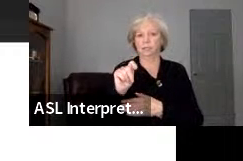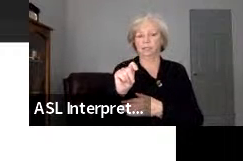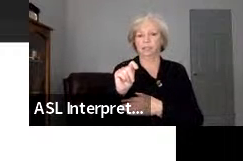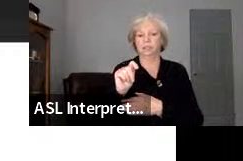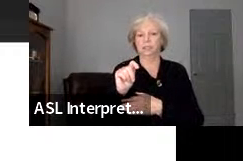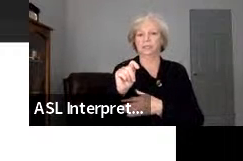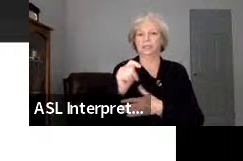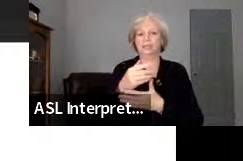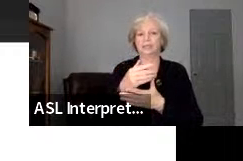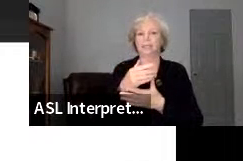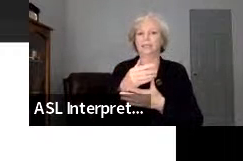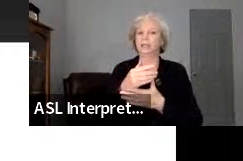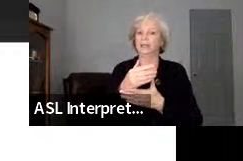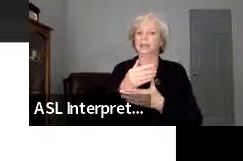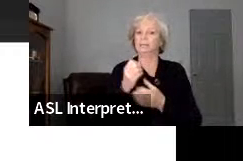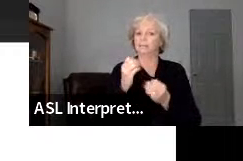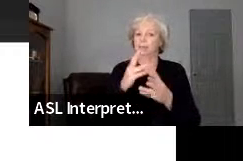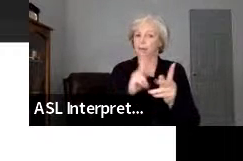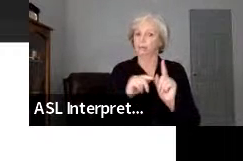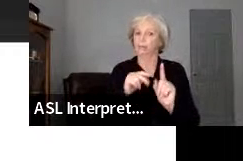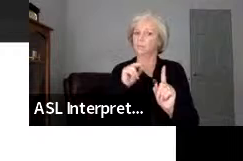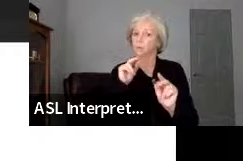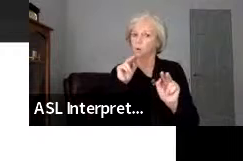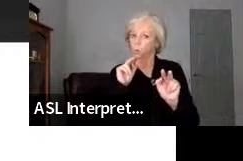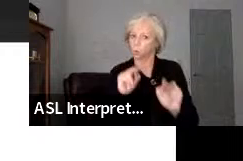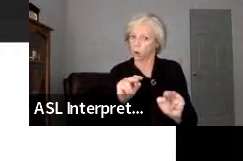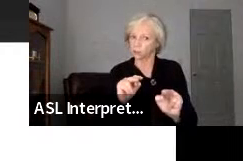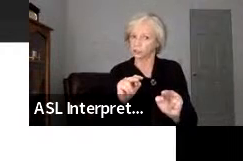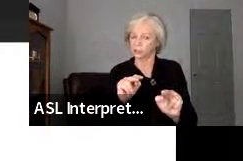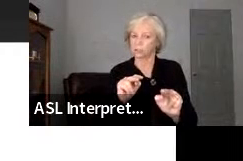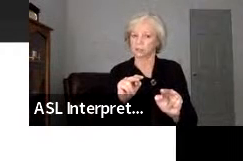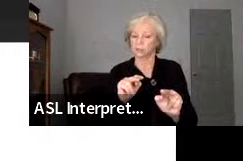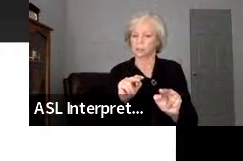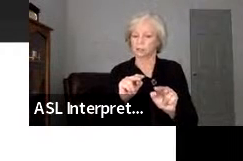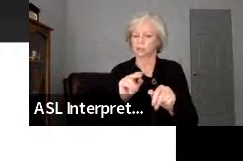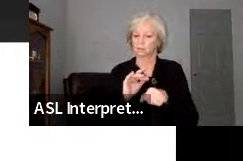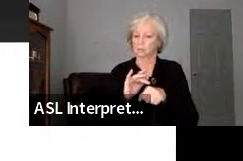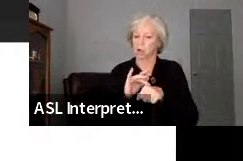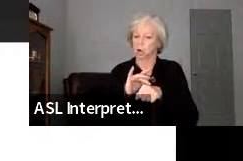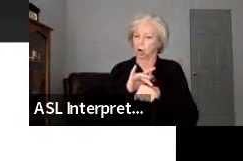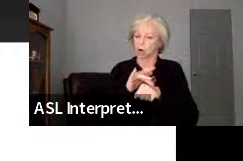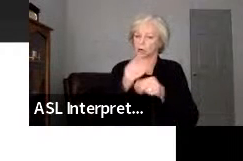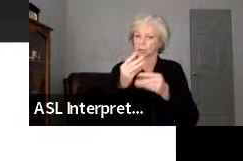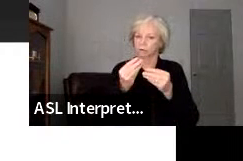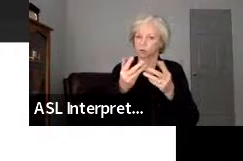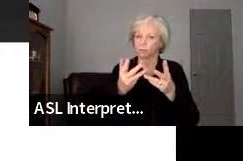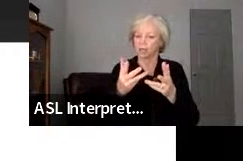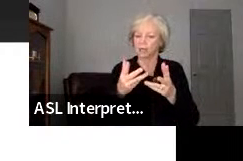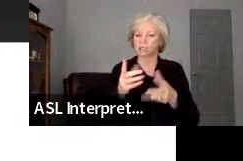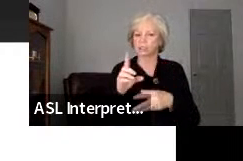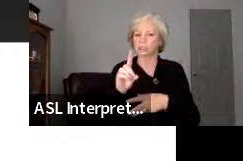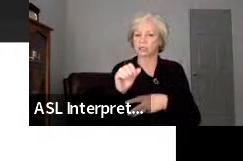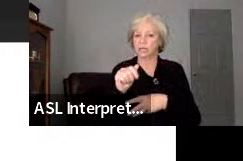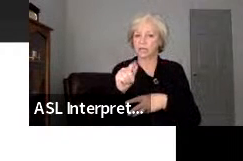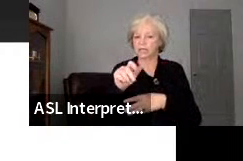very closely. The early data does appear to show that